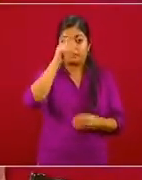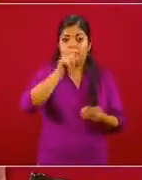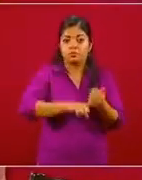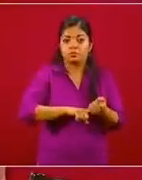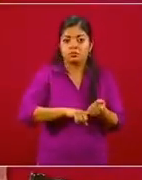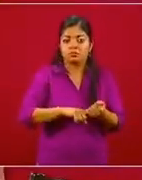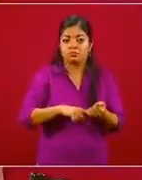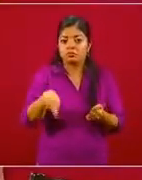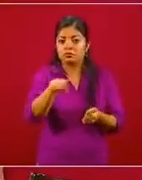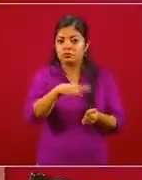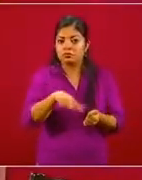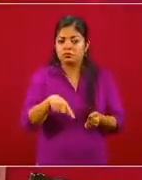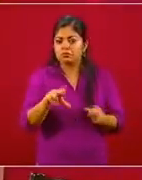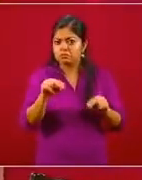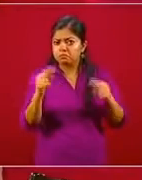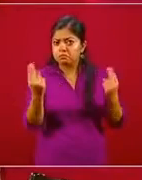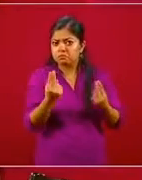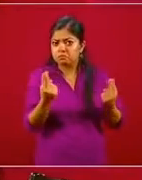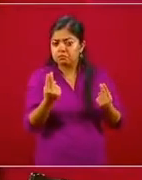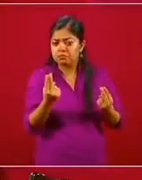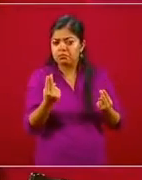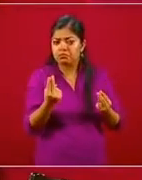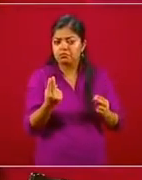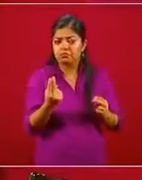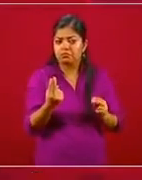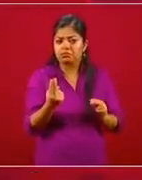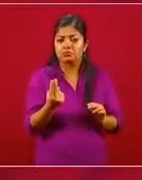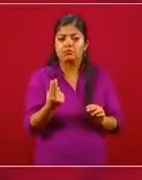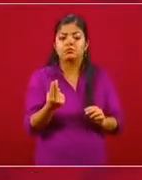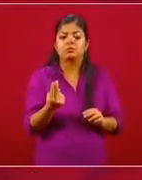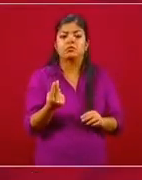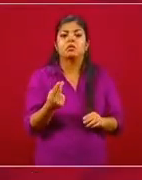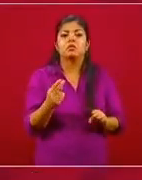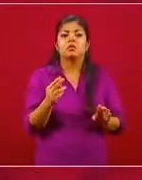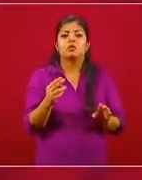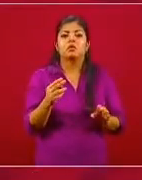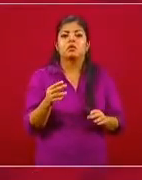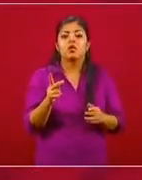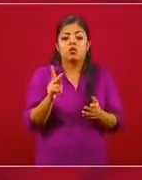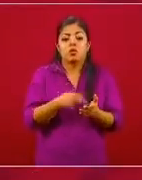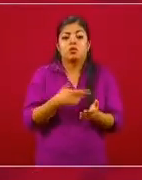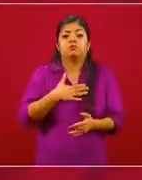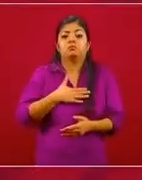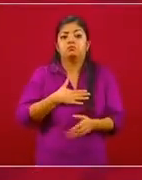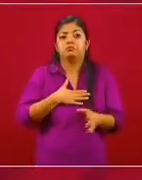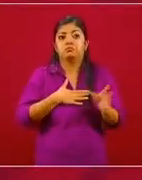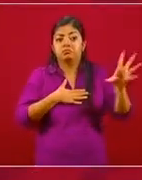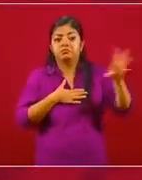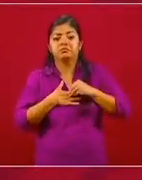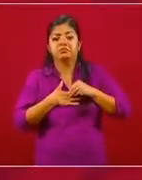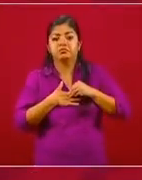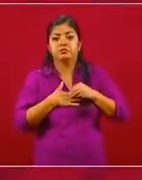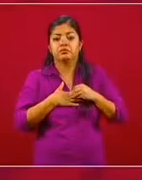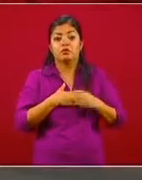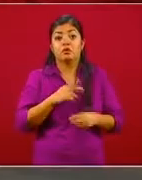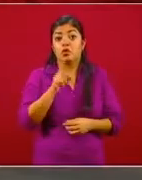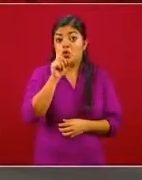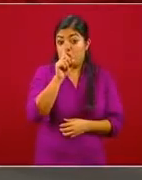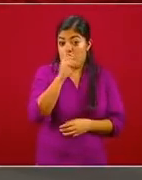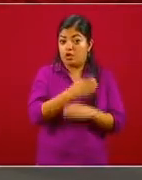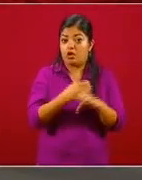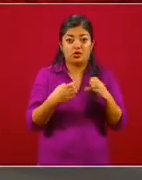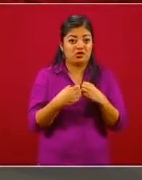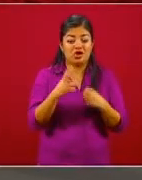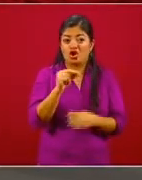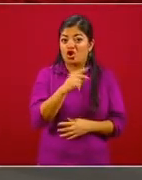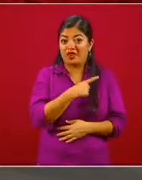them according to their own proper evaluation of risk. But what cannot